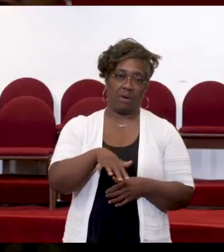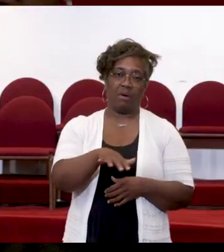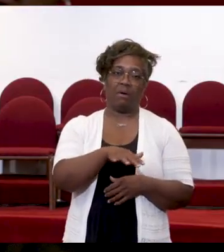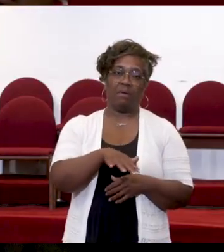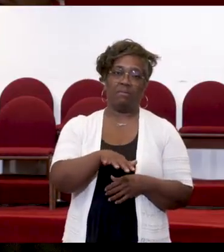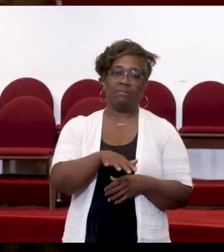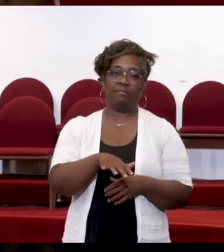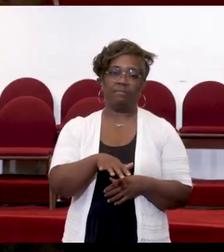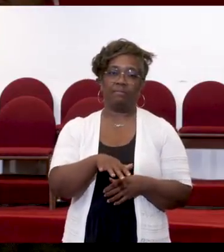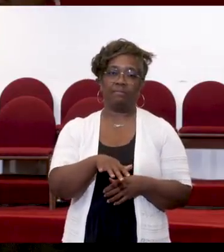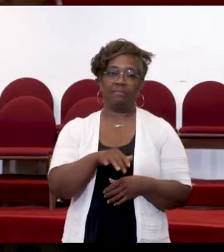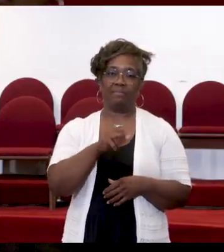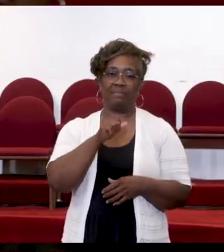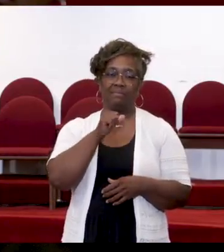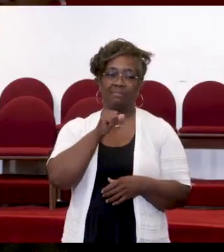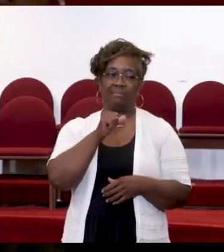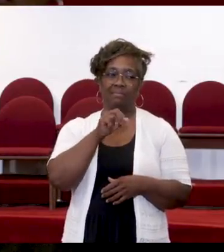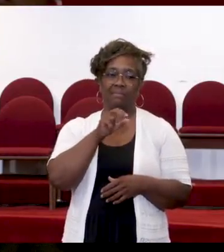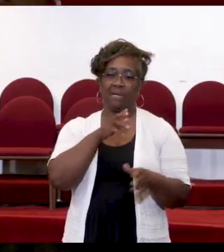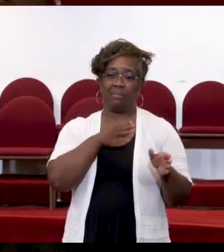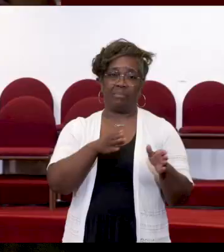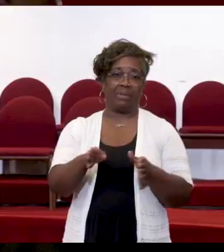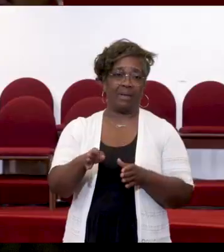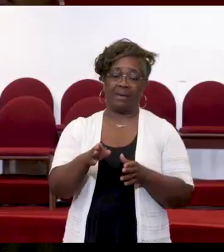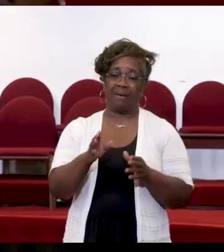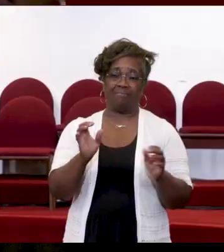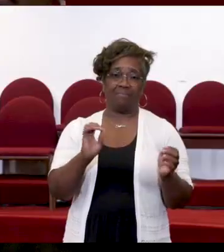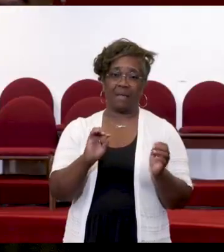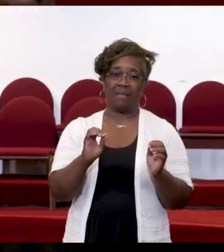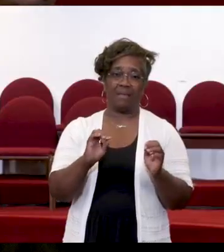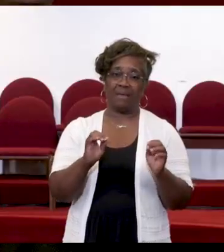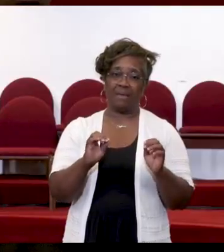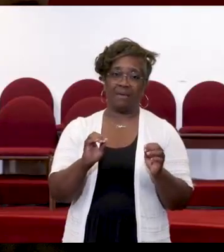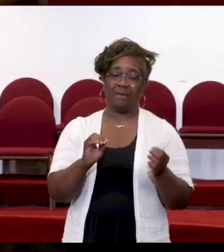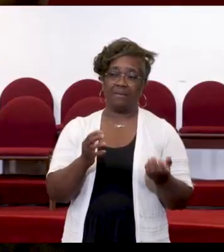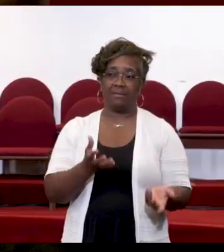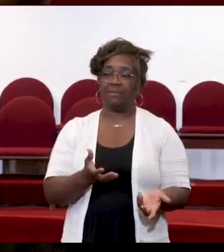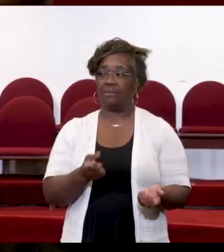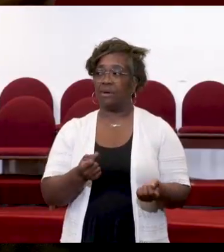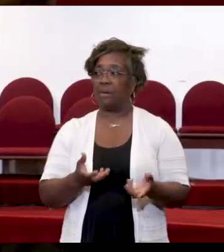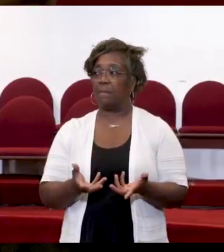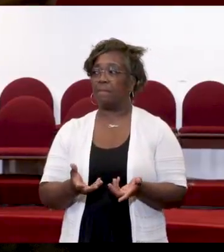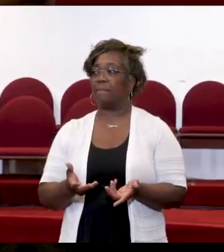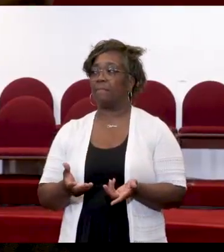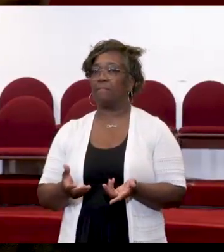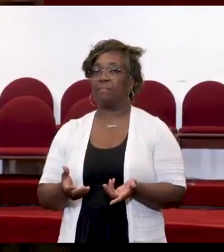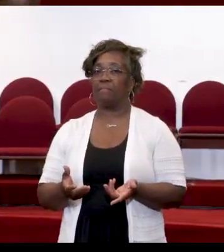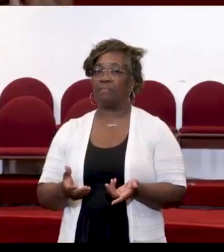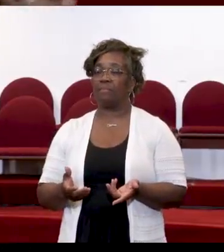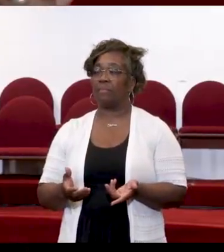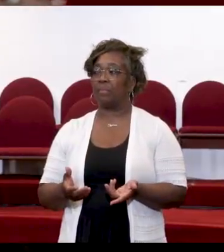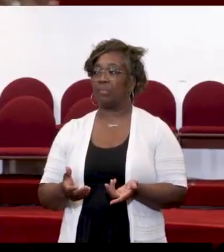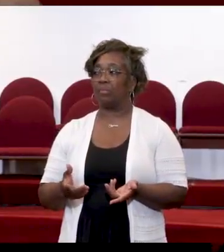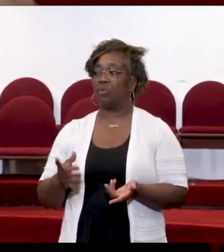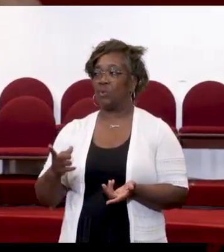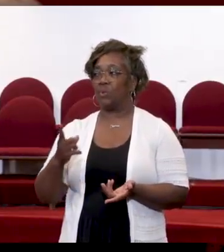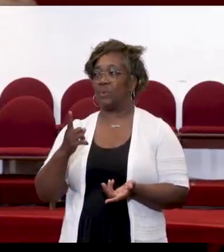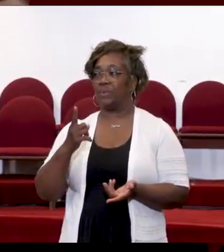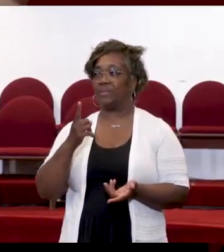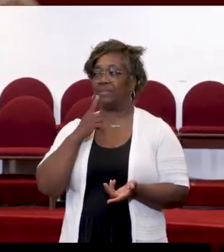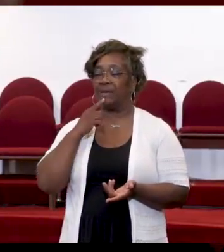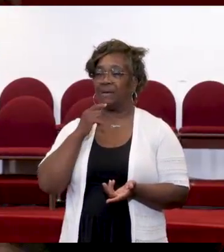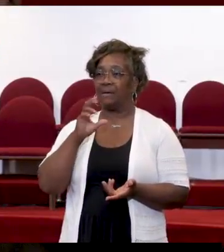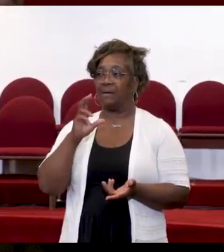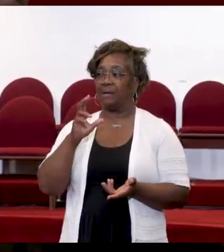there's not a plan for it. We walk, we ride by it every day, Mayor. So when you say it's not a